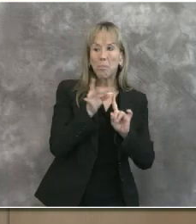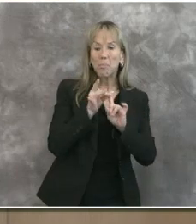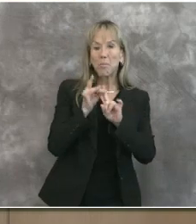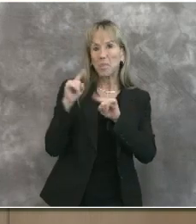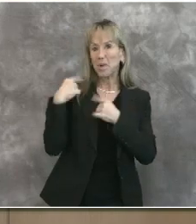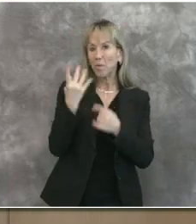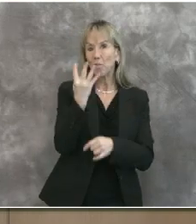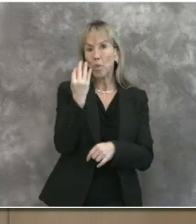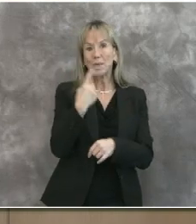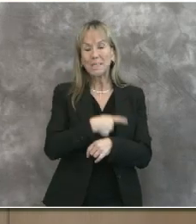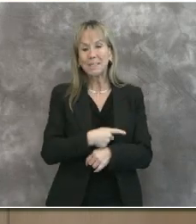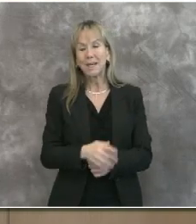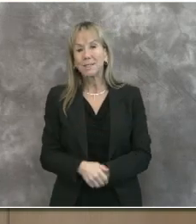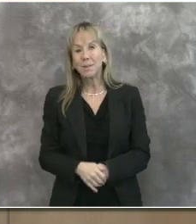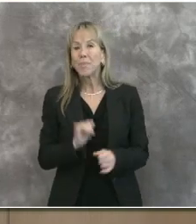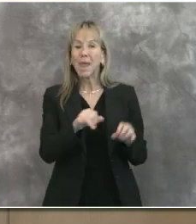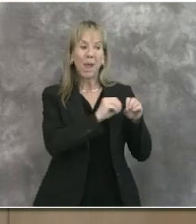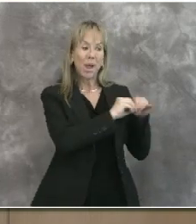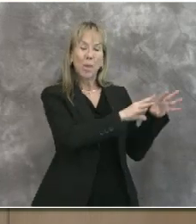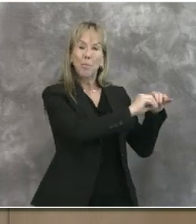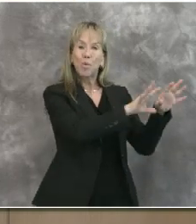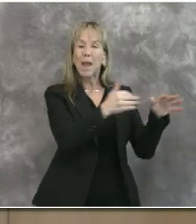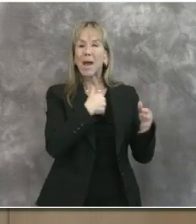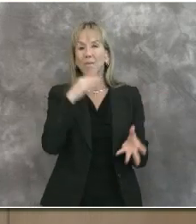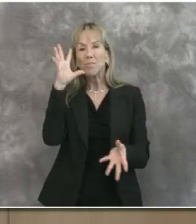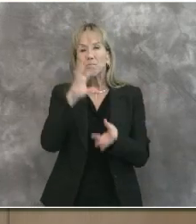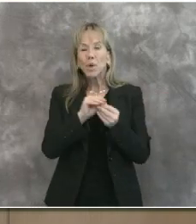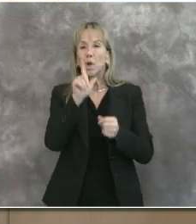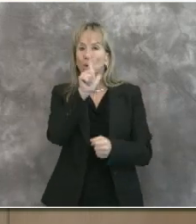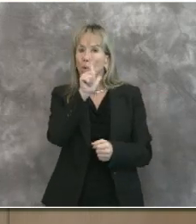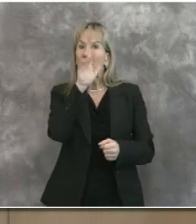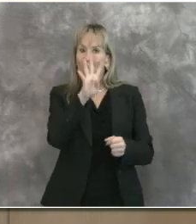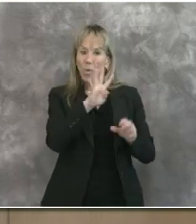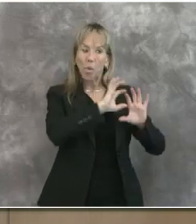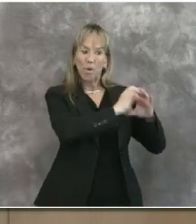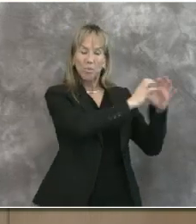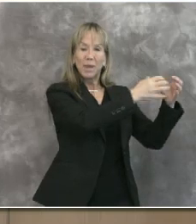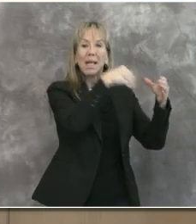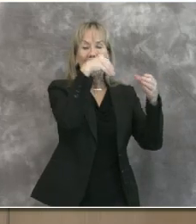days. These outbreaks include 24 active